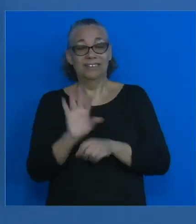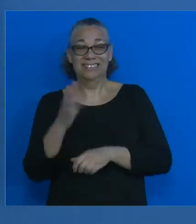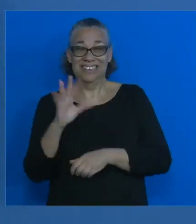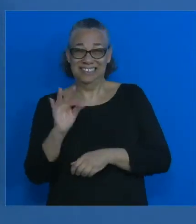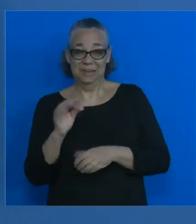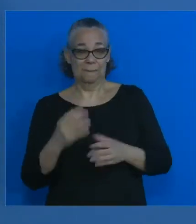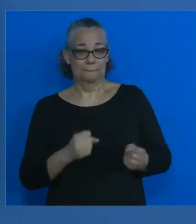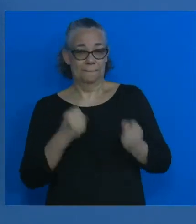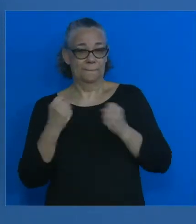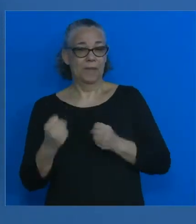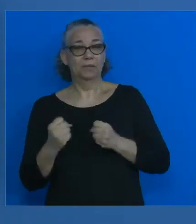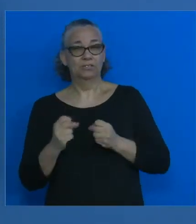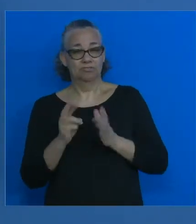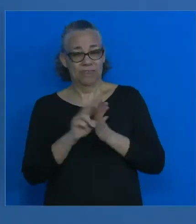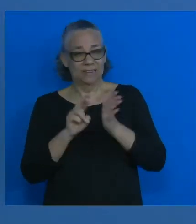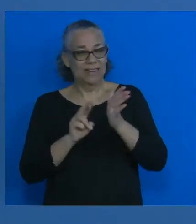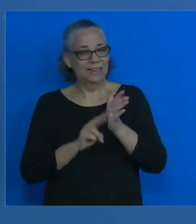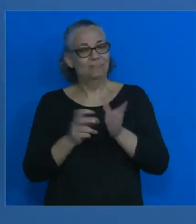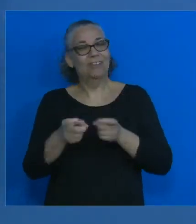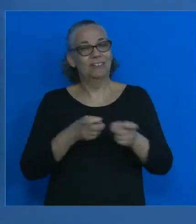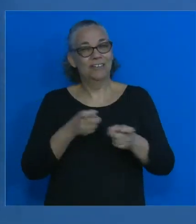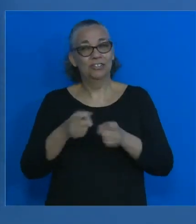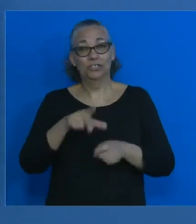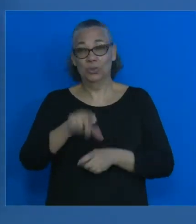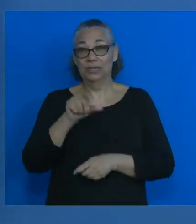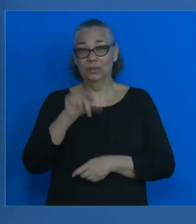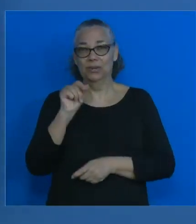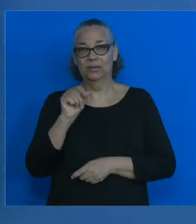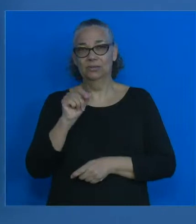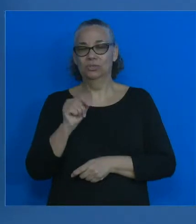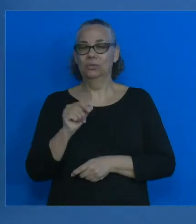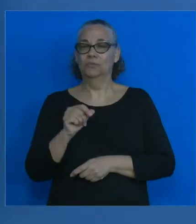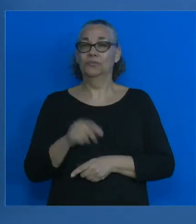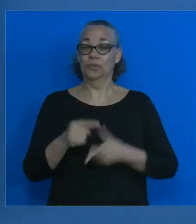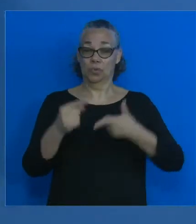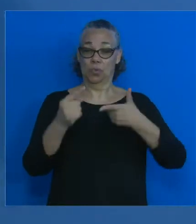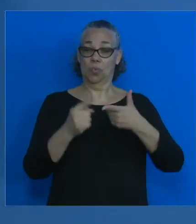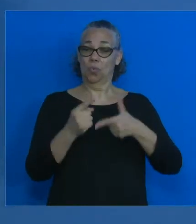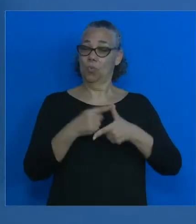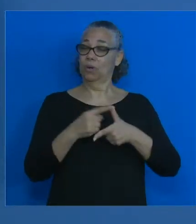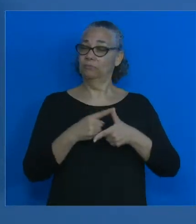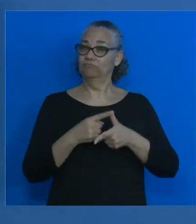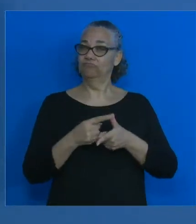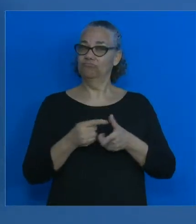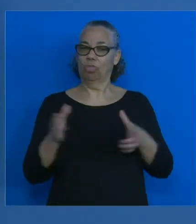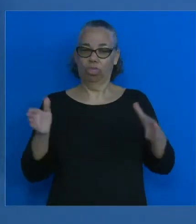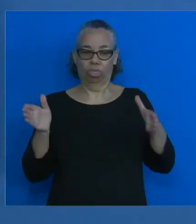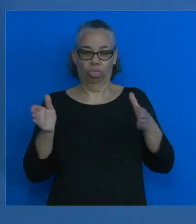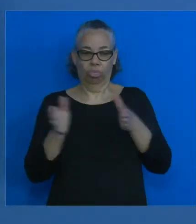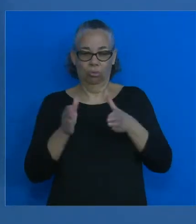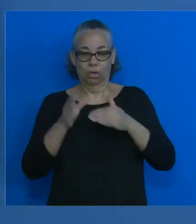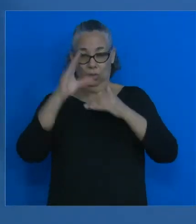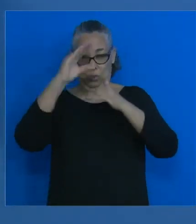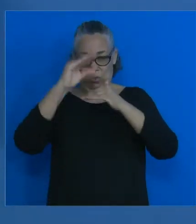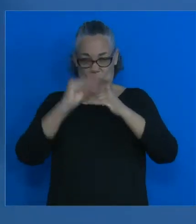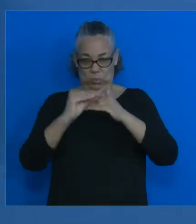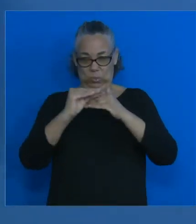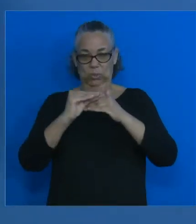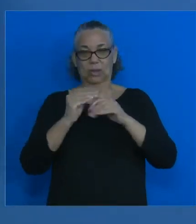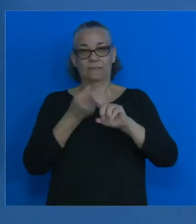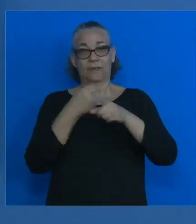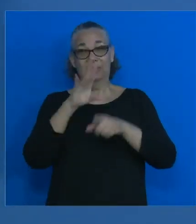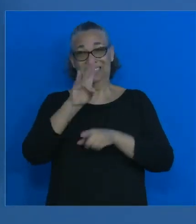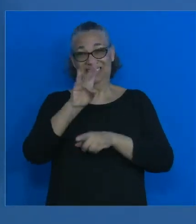Regulations 2020 to achieve the following. 1, a reduction in large group size from 75 to